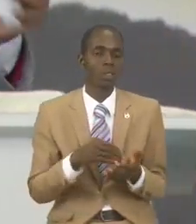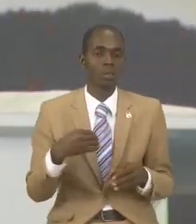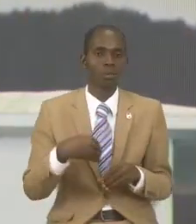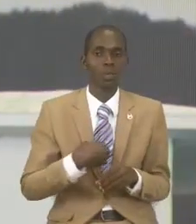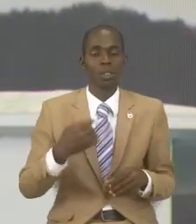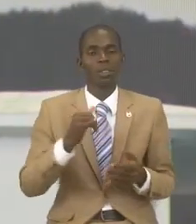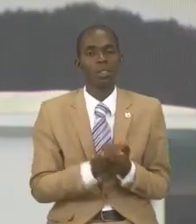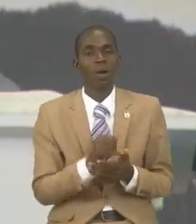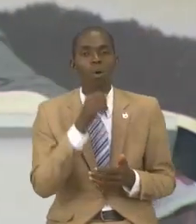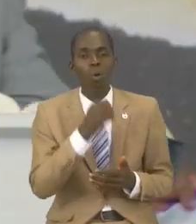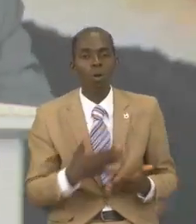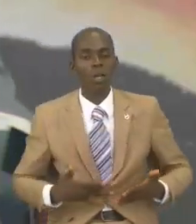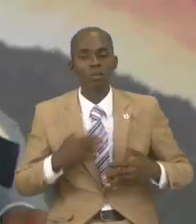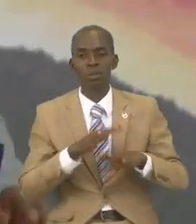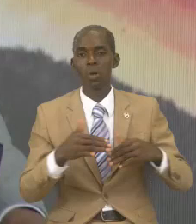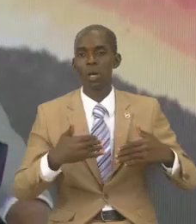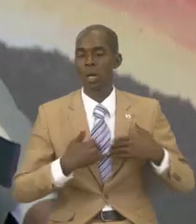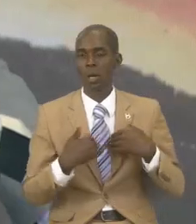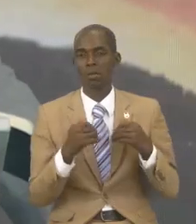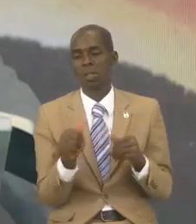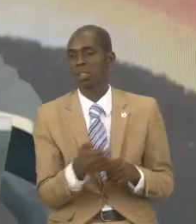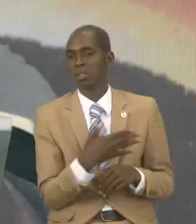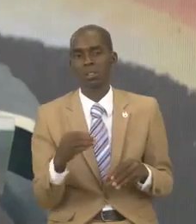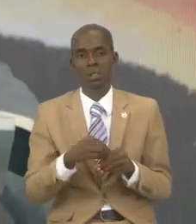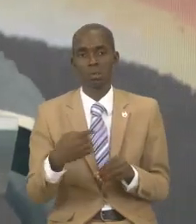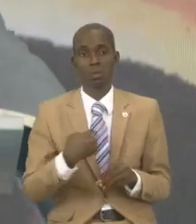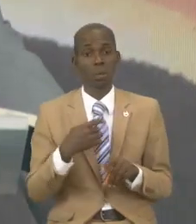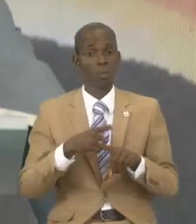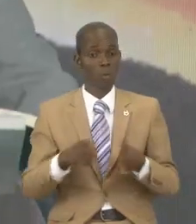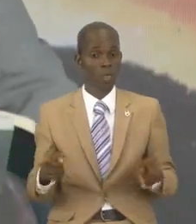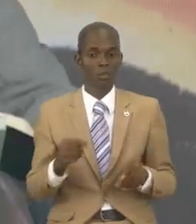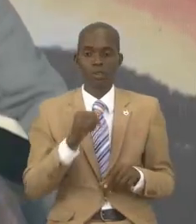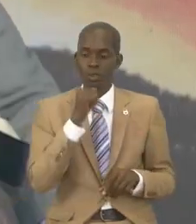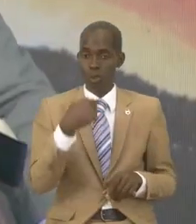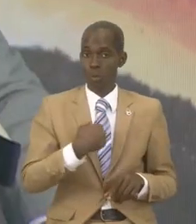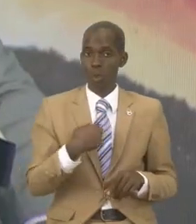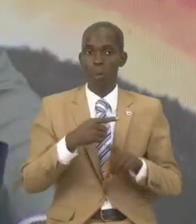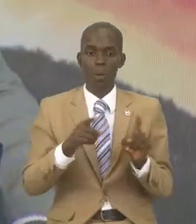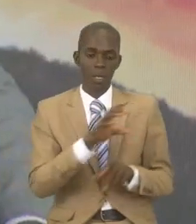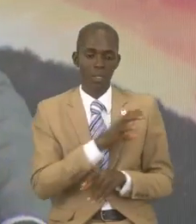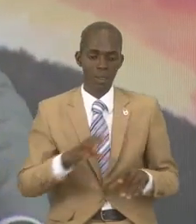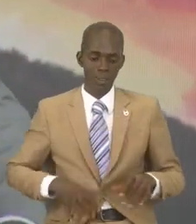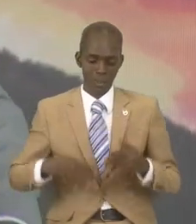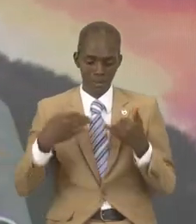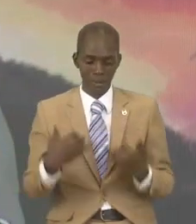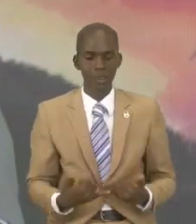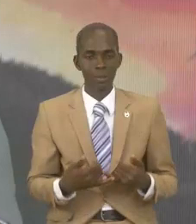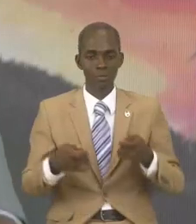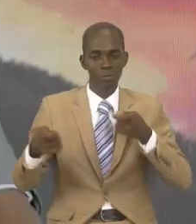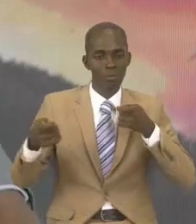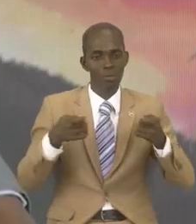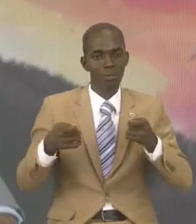gone. Yet not I, but Christ liveth in me. Christ liveth,